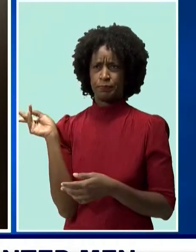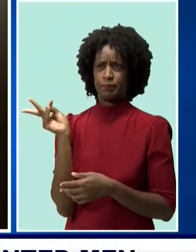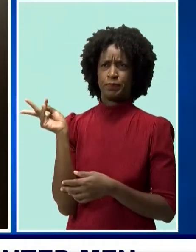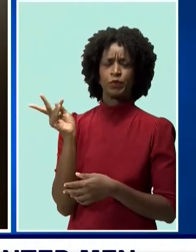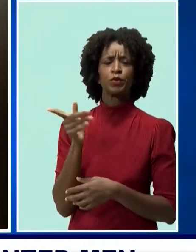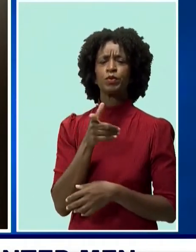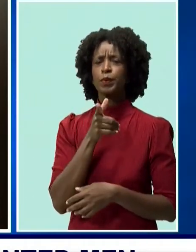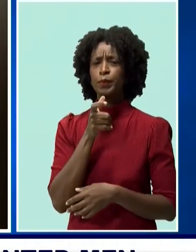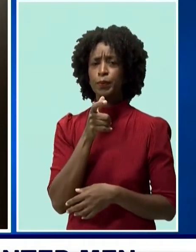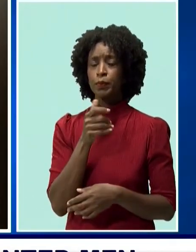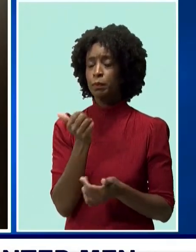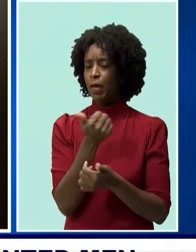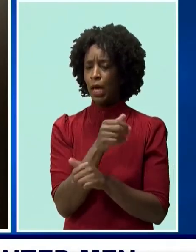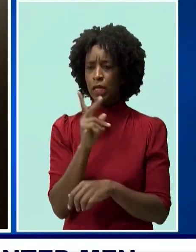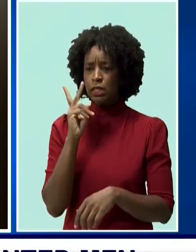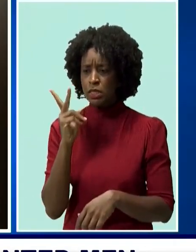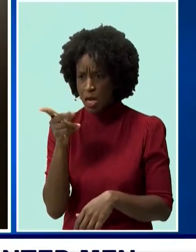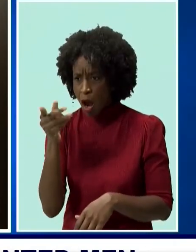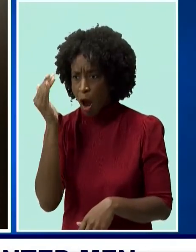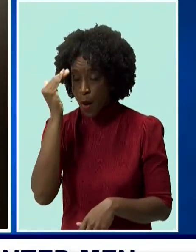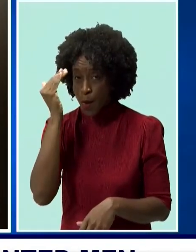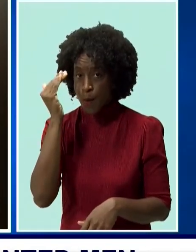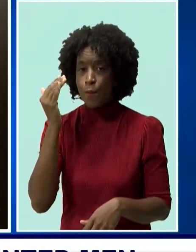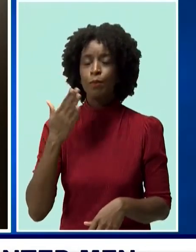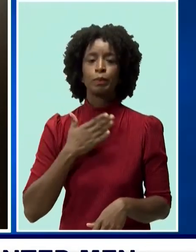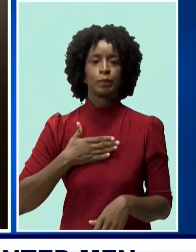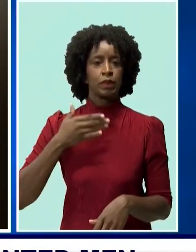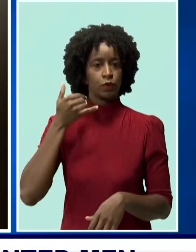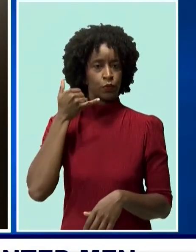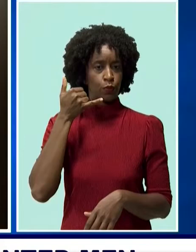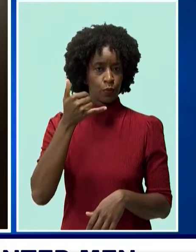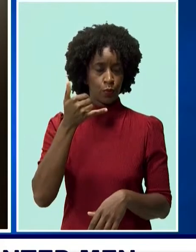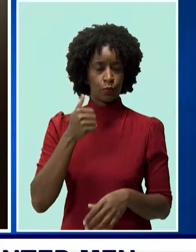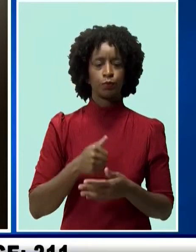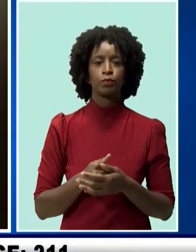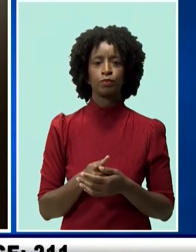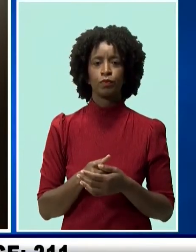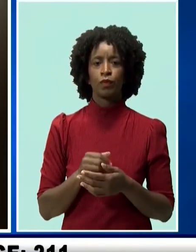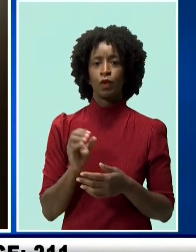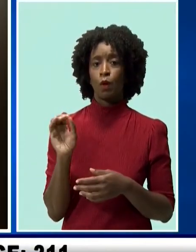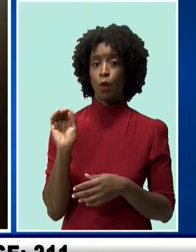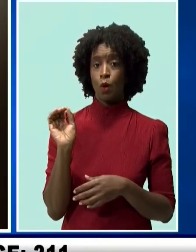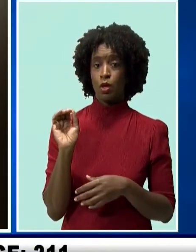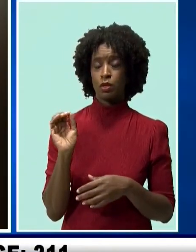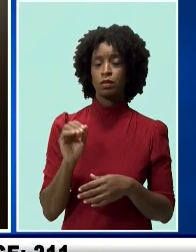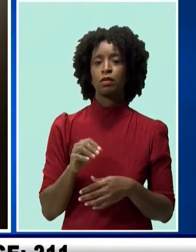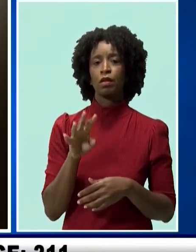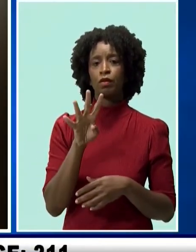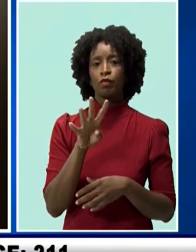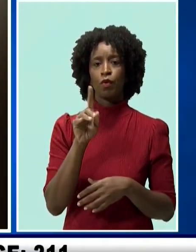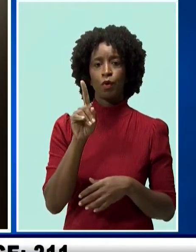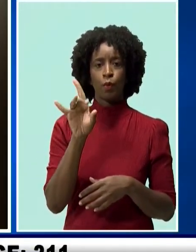Now, anyone who can assist in identifying these individuals is asked to contact the QISTINS police station at